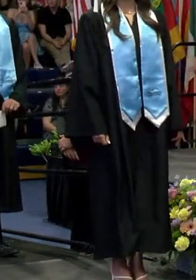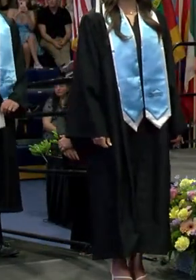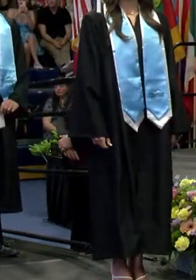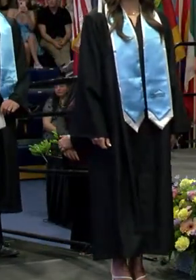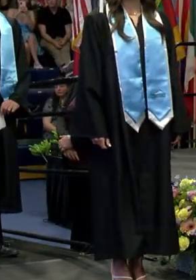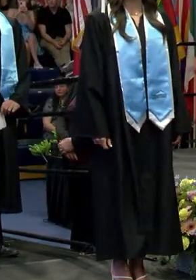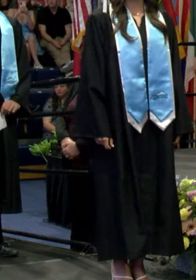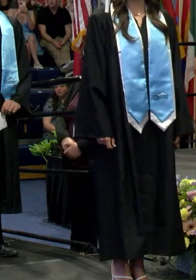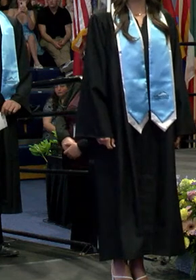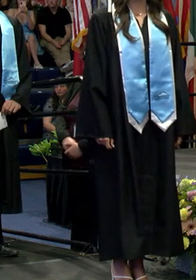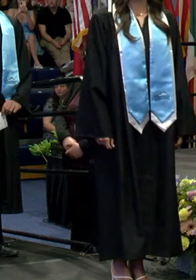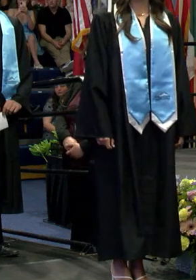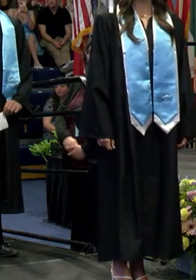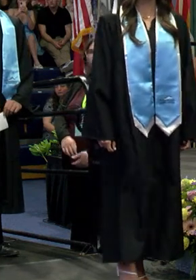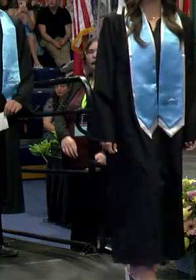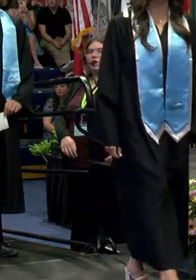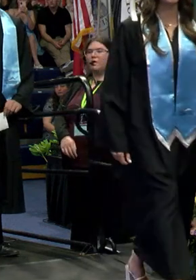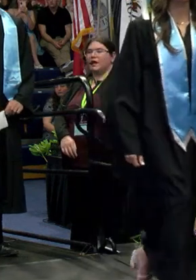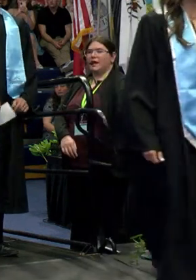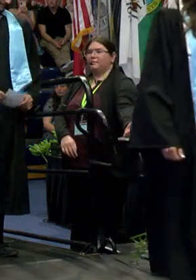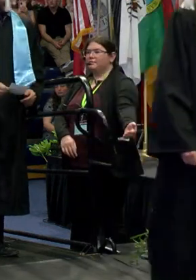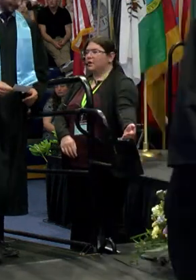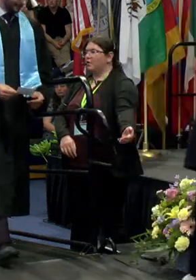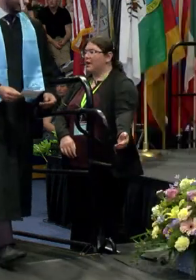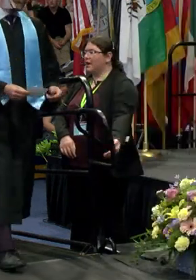Alisa Gabrielle Lutke.